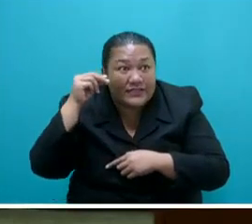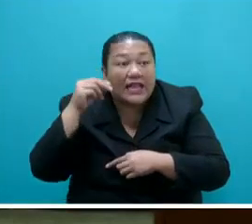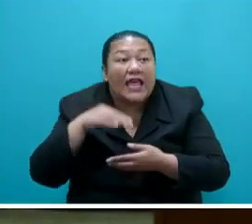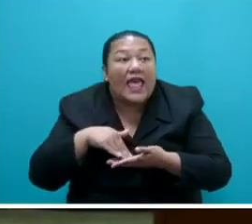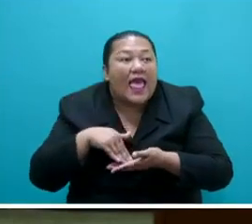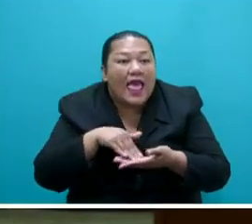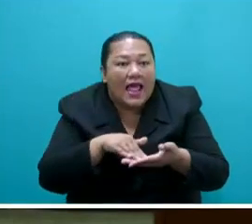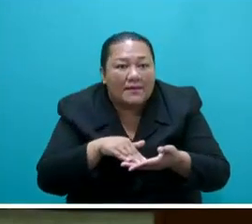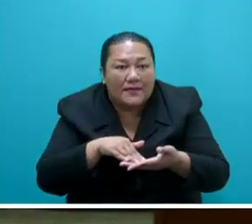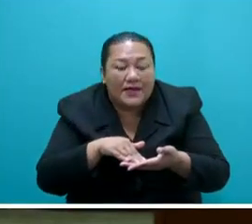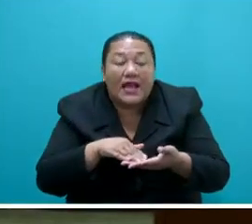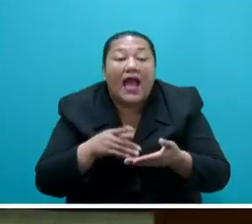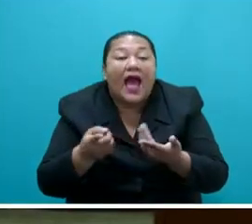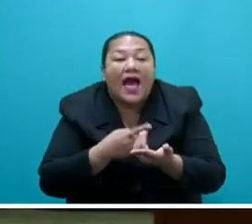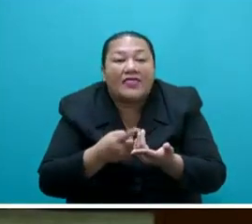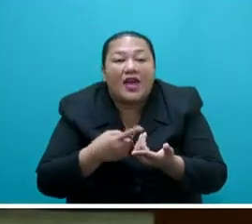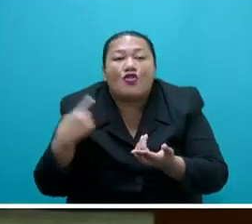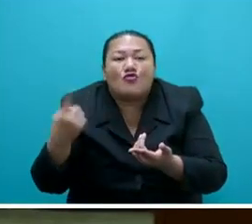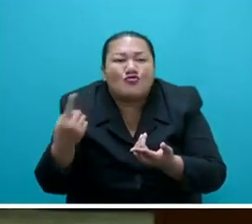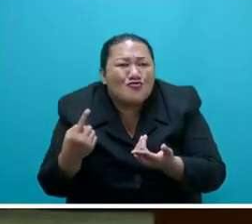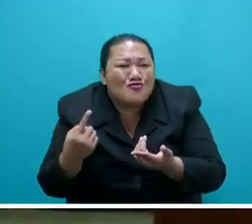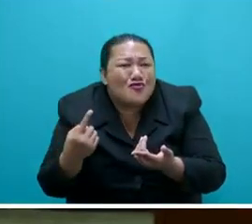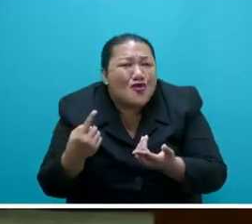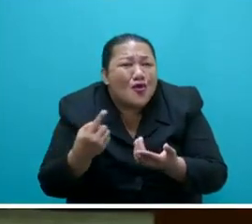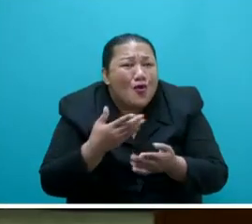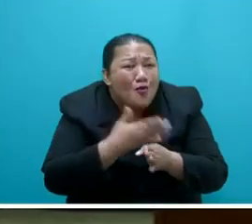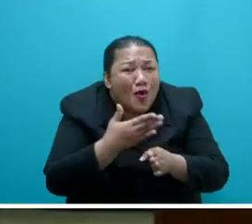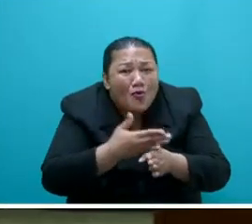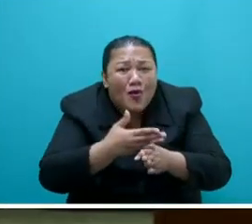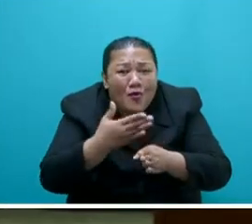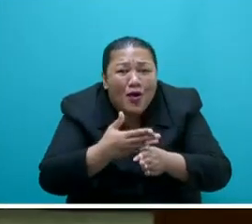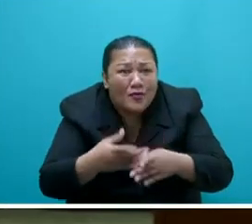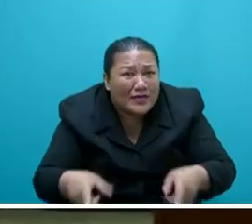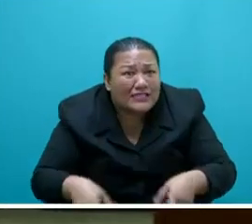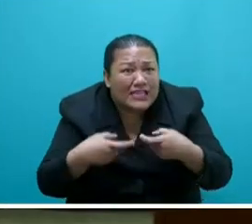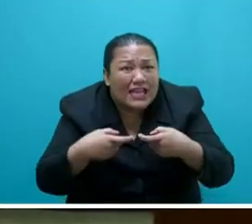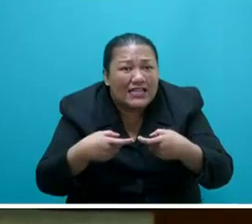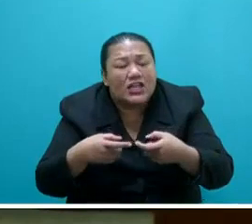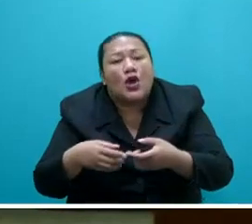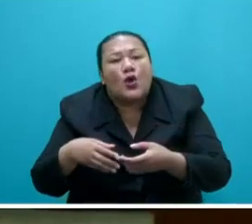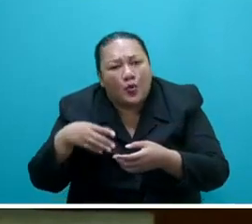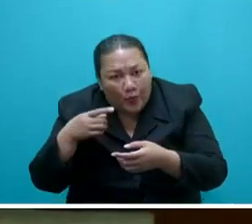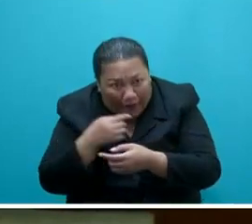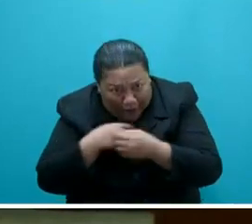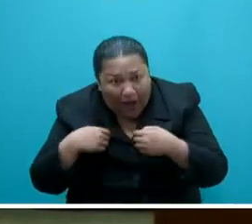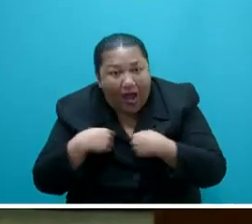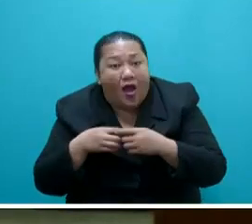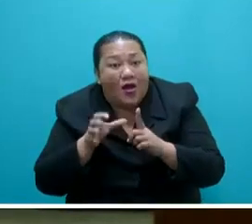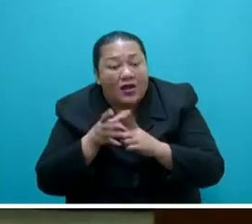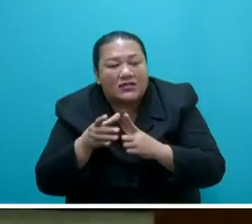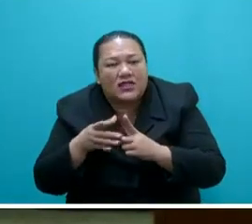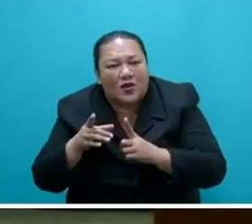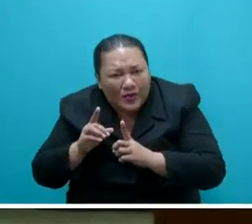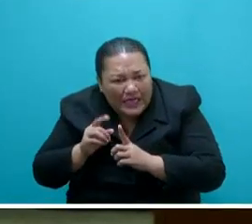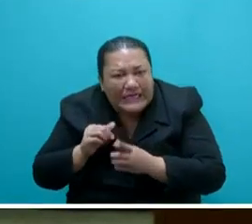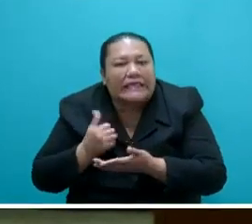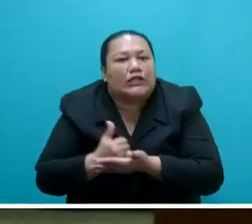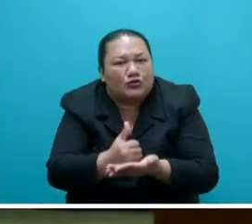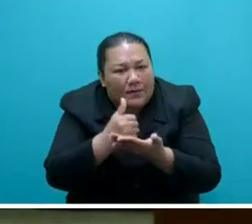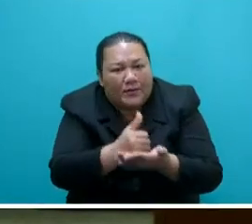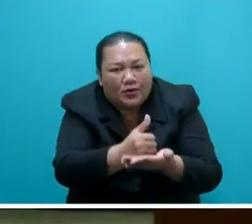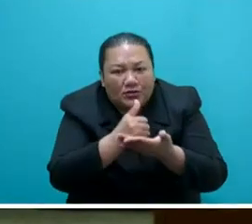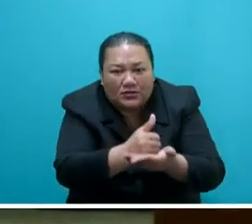great challenges by reshaping the minds of global leaders through initiatives like the Talanoa Dialogue, which is spurring global